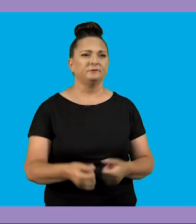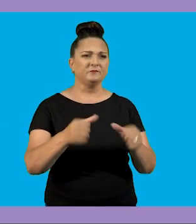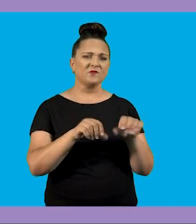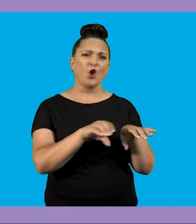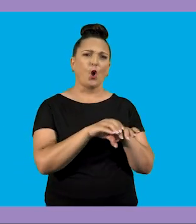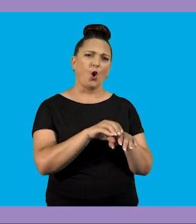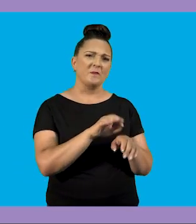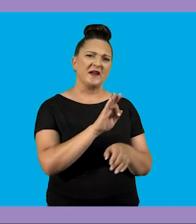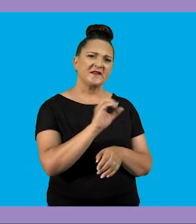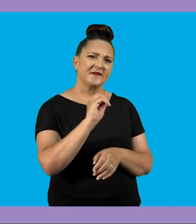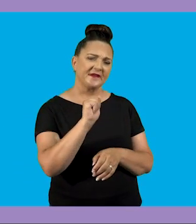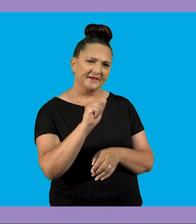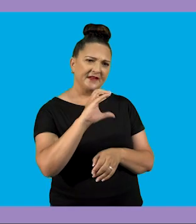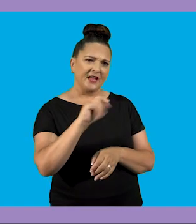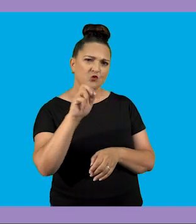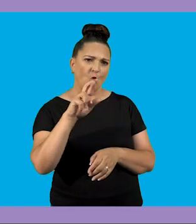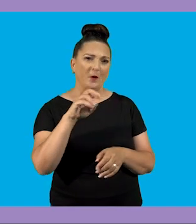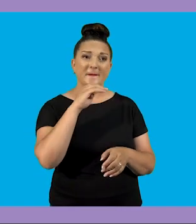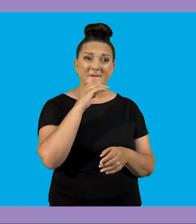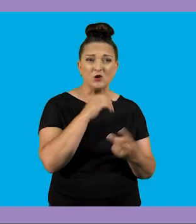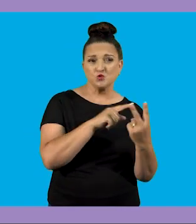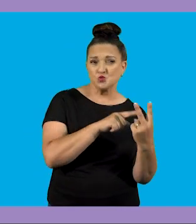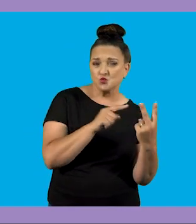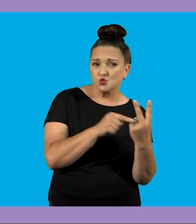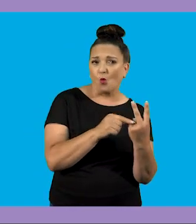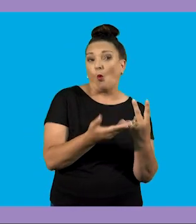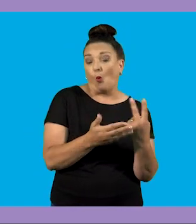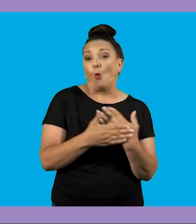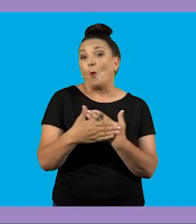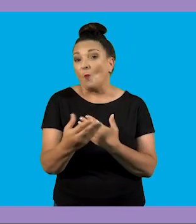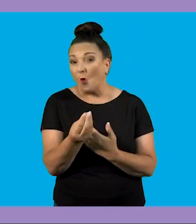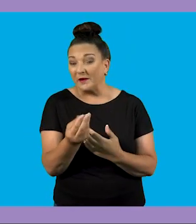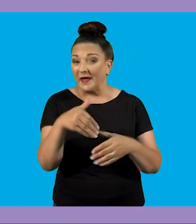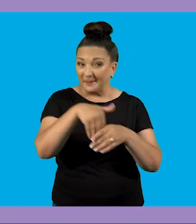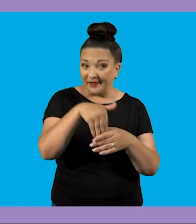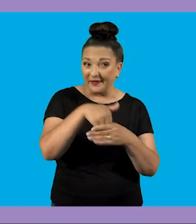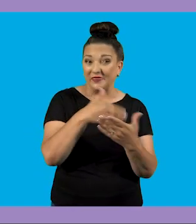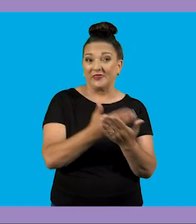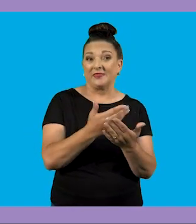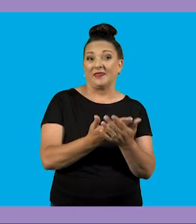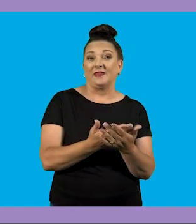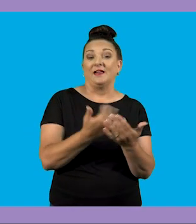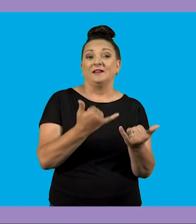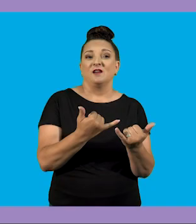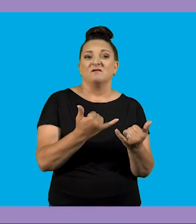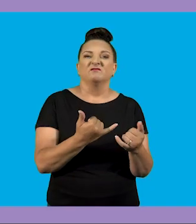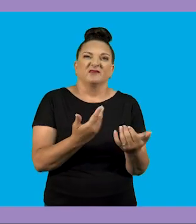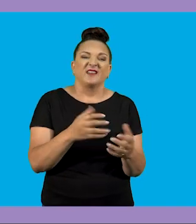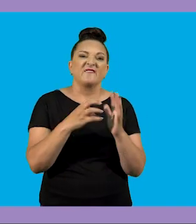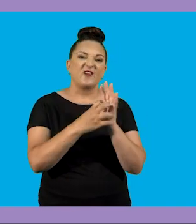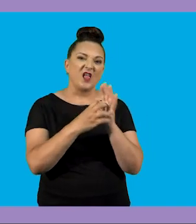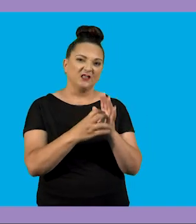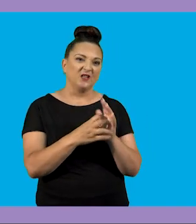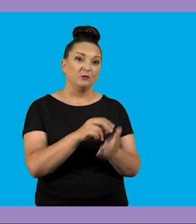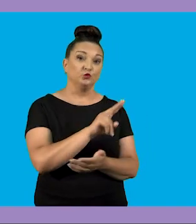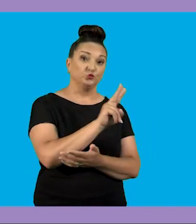have a common factor, which is a number that divides 2 or more numbers without leaving a remainder. For example, 2 is a common factor